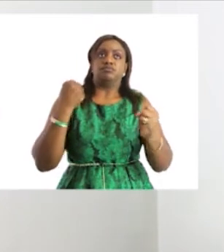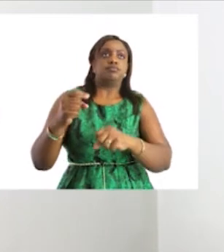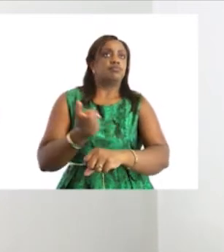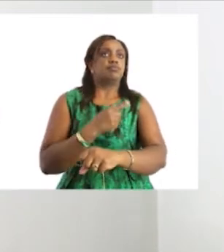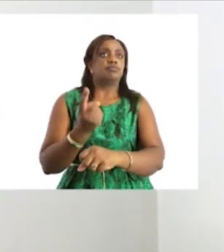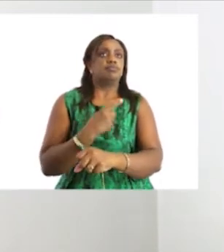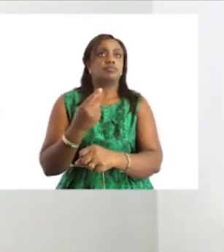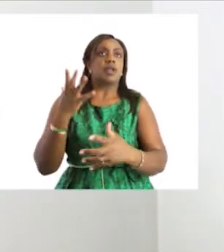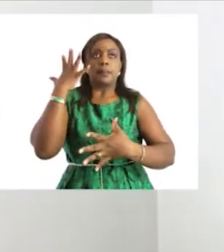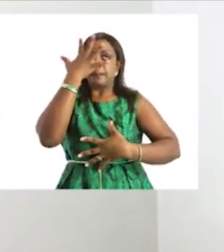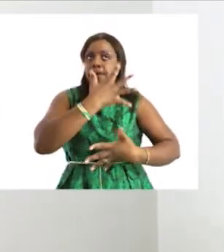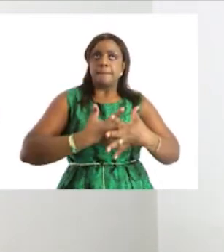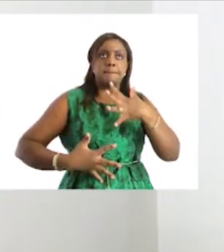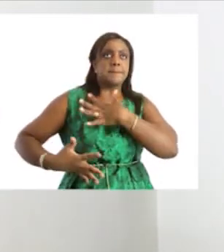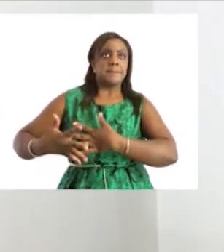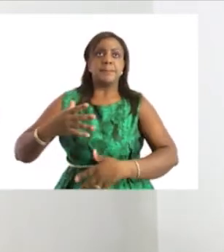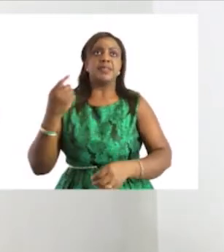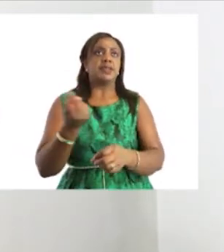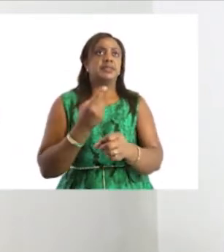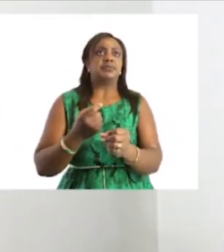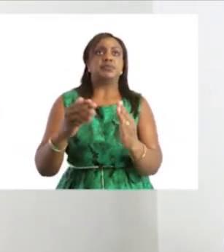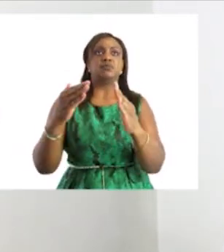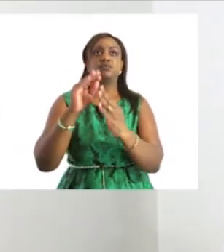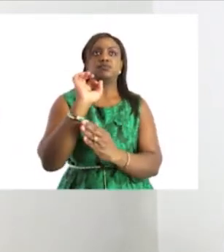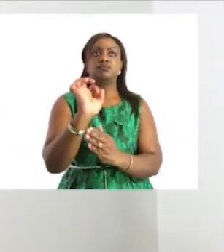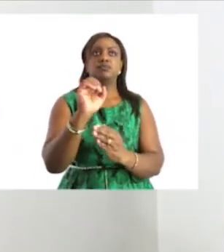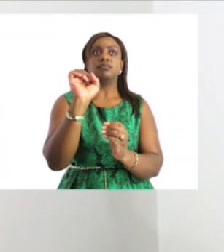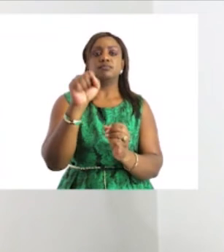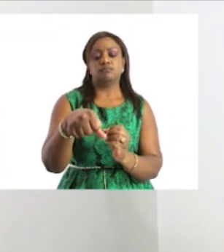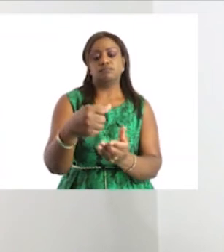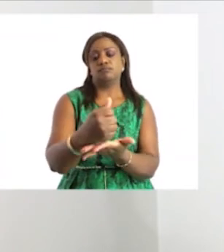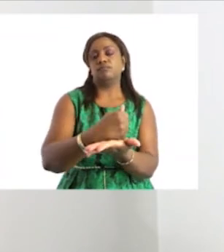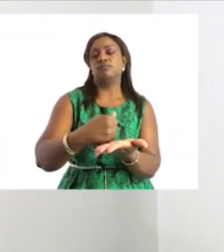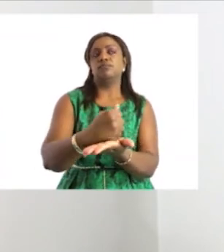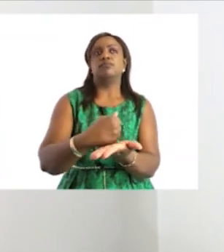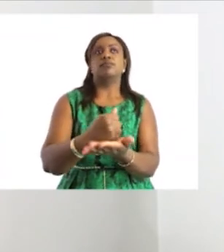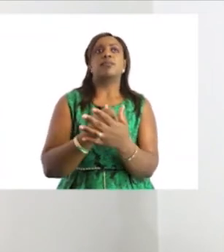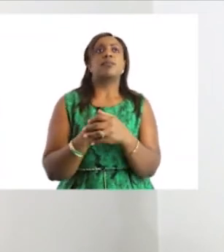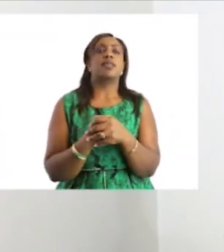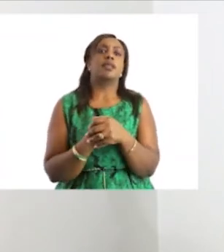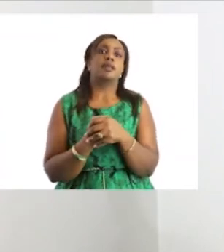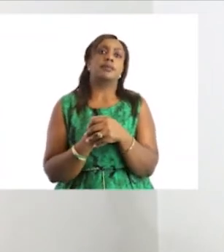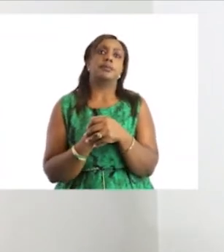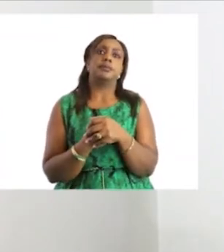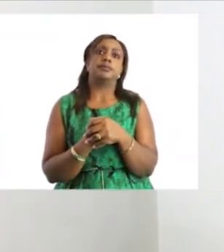every day, and keep your house and yard clean and tidy.